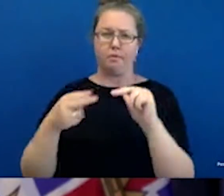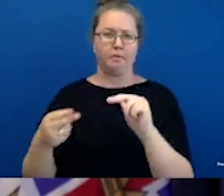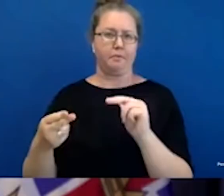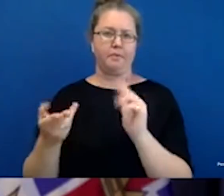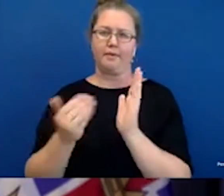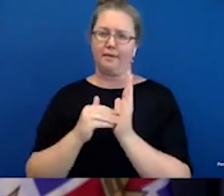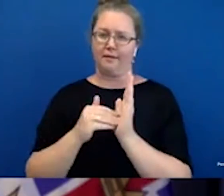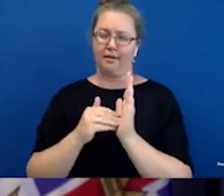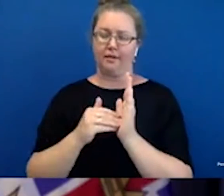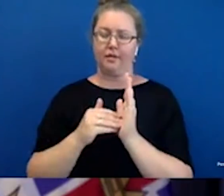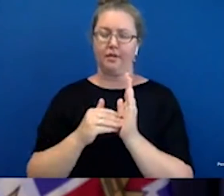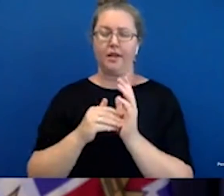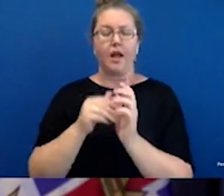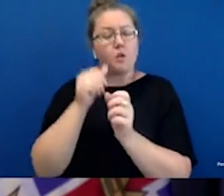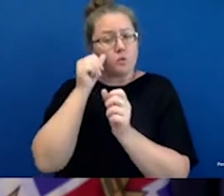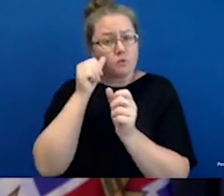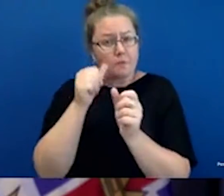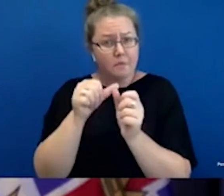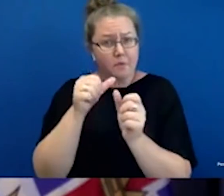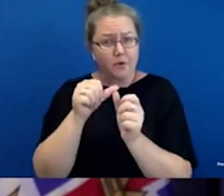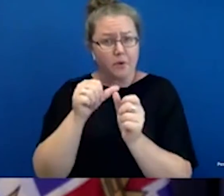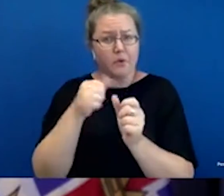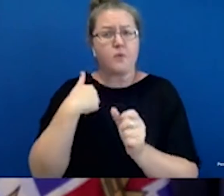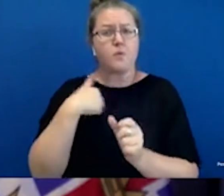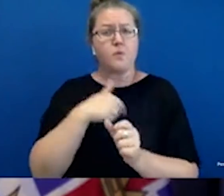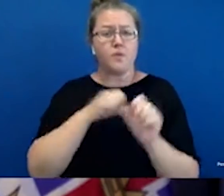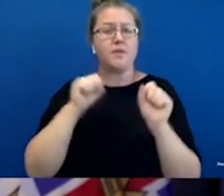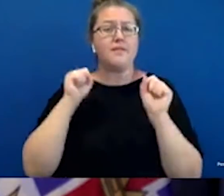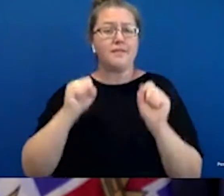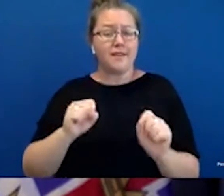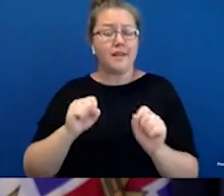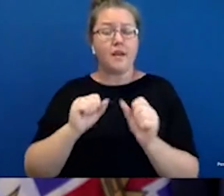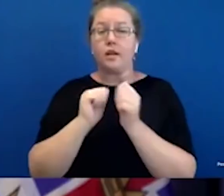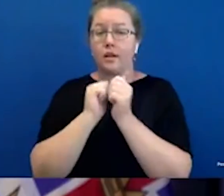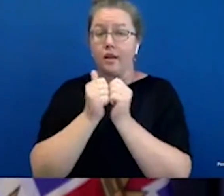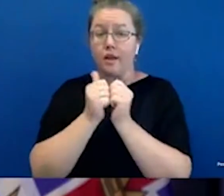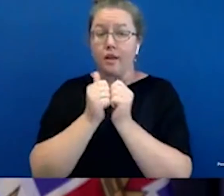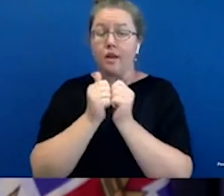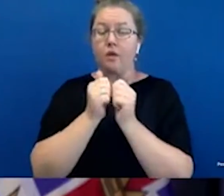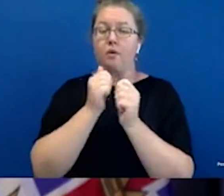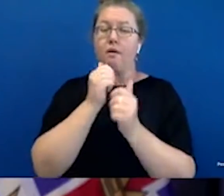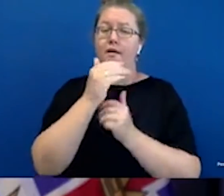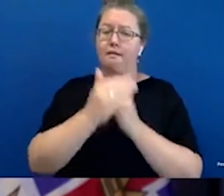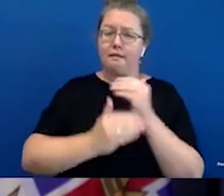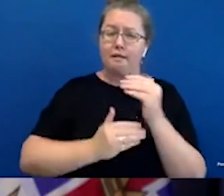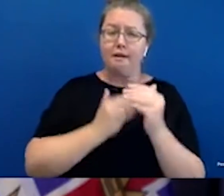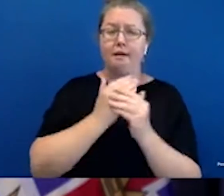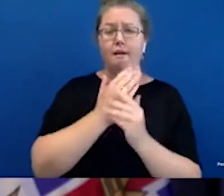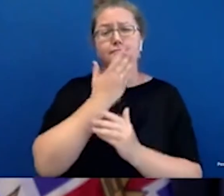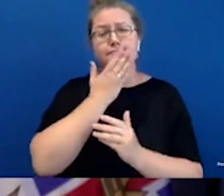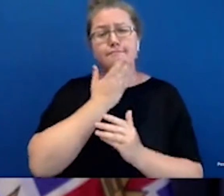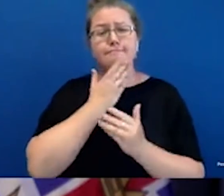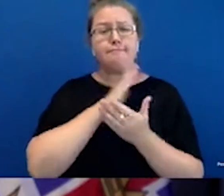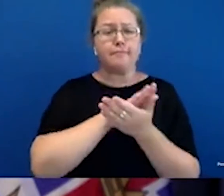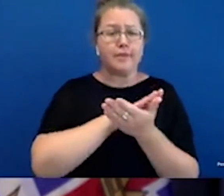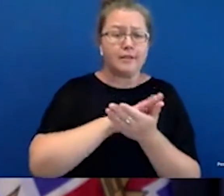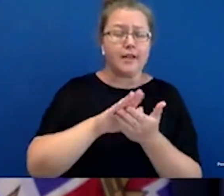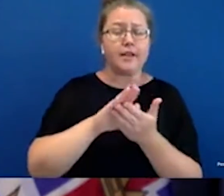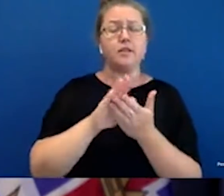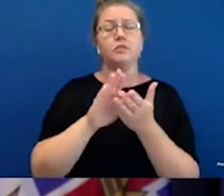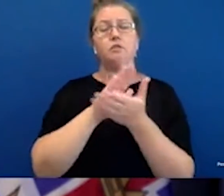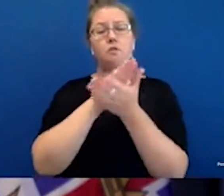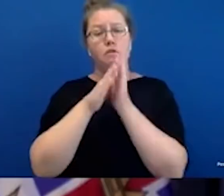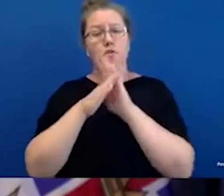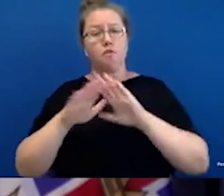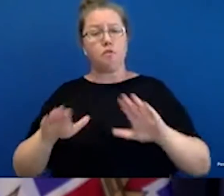need to remind ourselves that we can do this, and we can do this by being kind to each other, by remaining